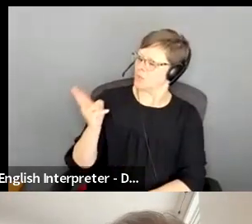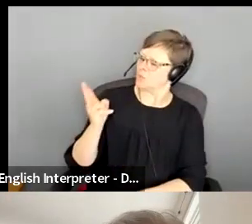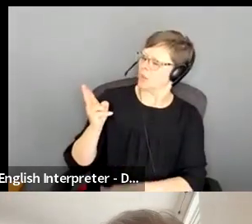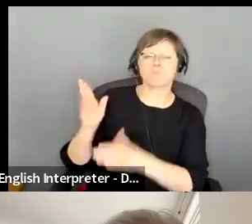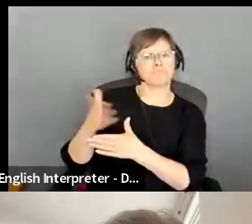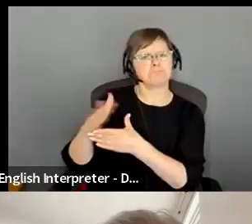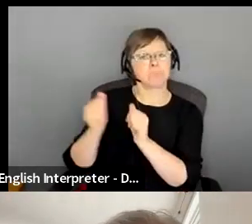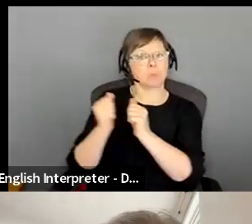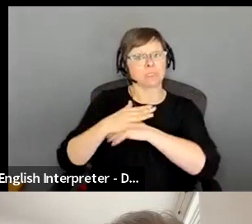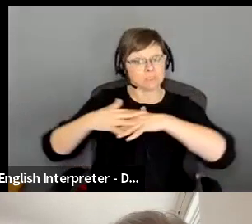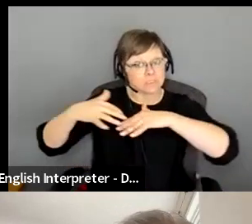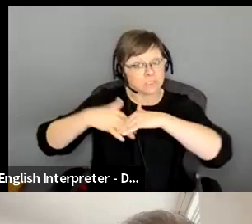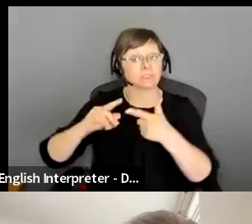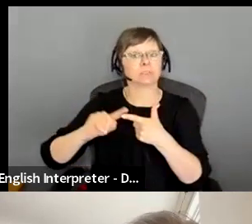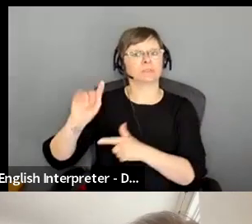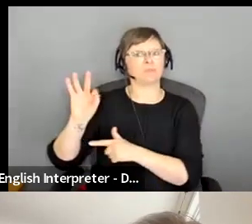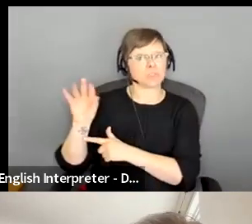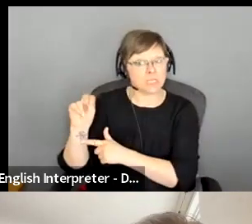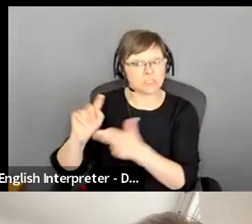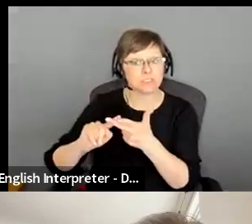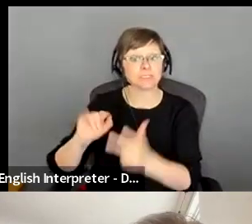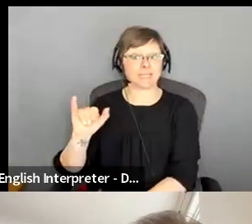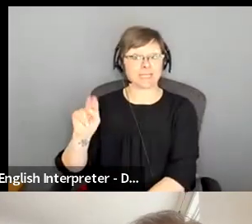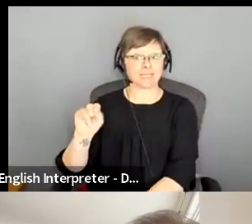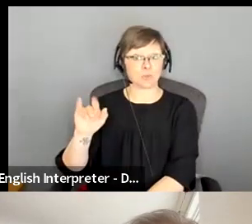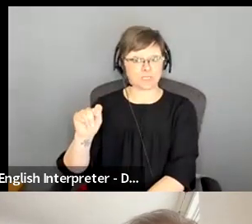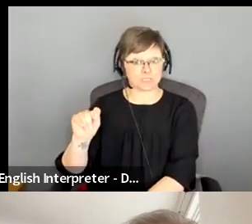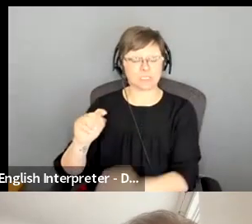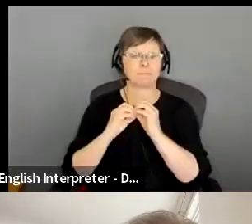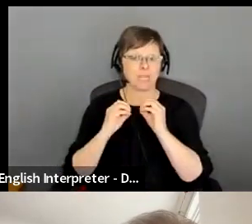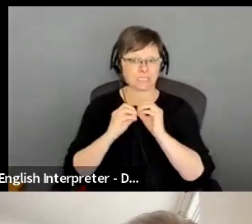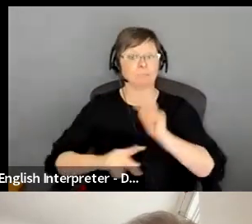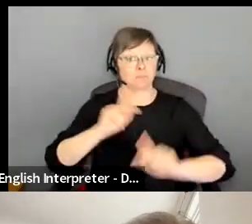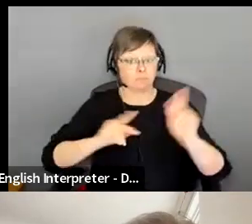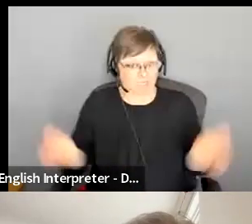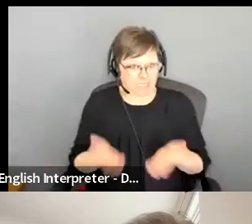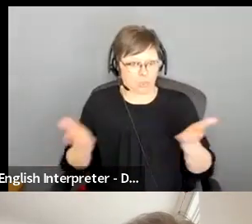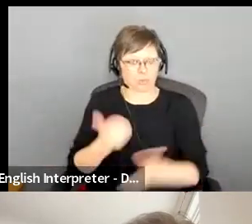Indigenous, First Nations, Inuit, and Métis peoples in Canada.